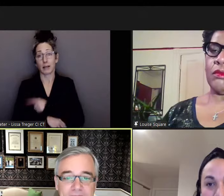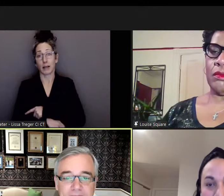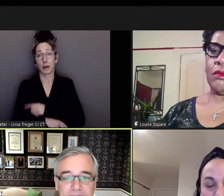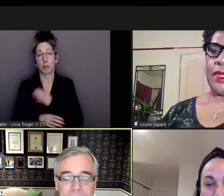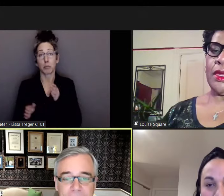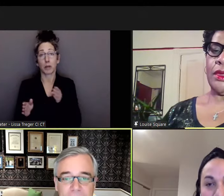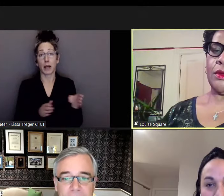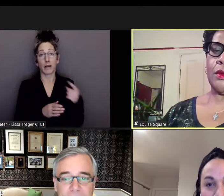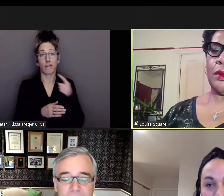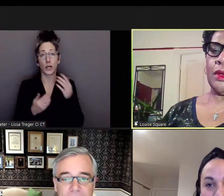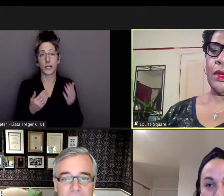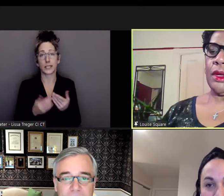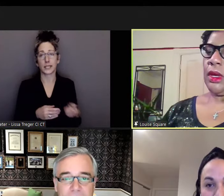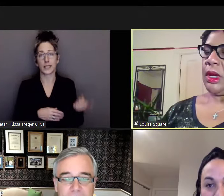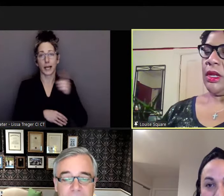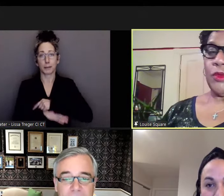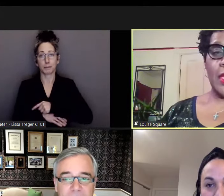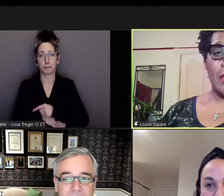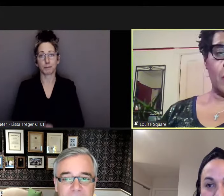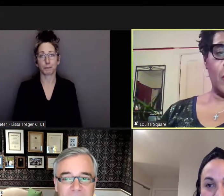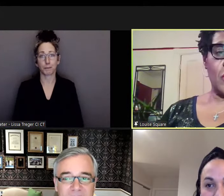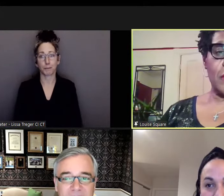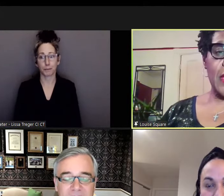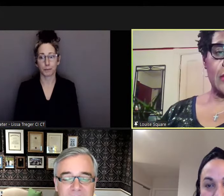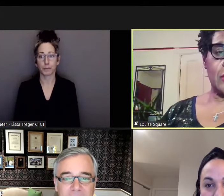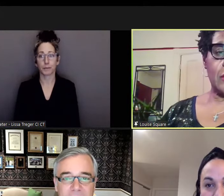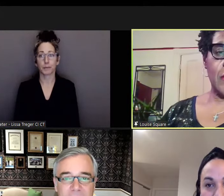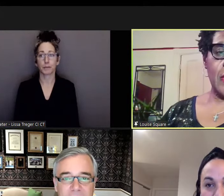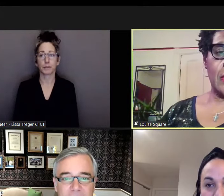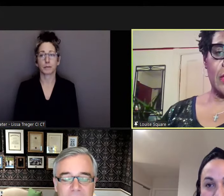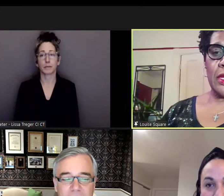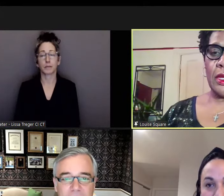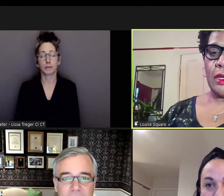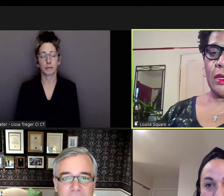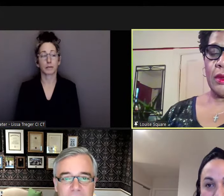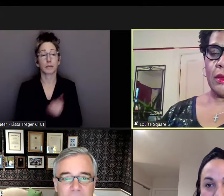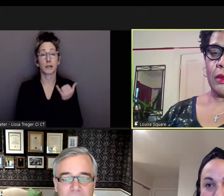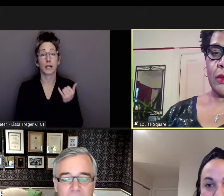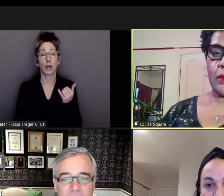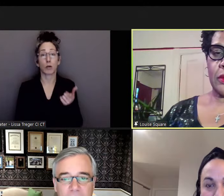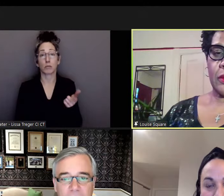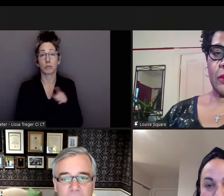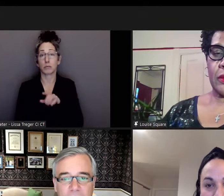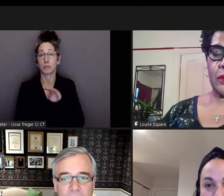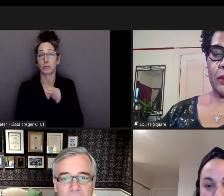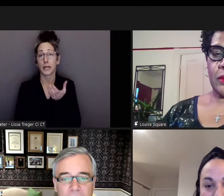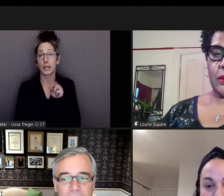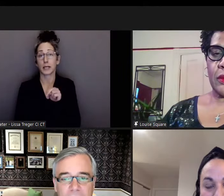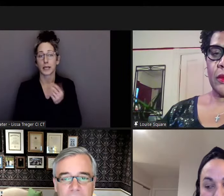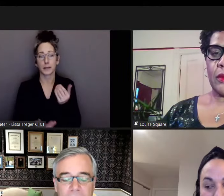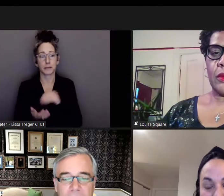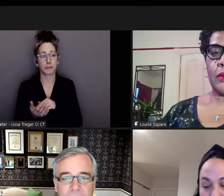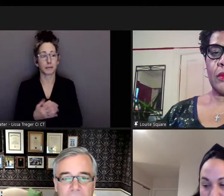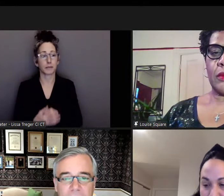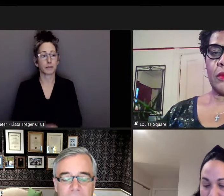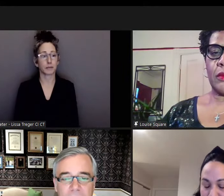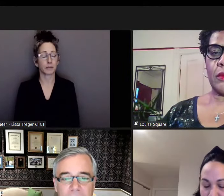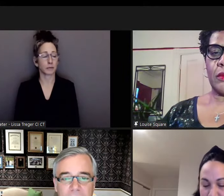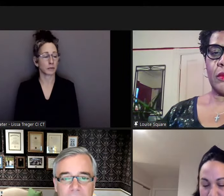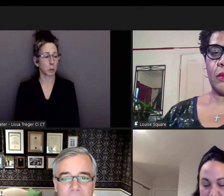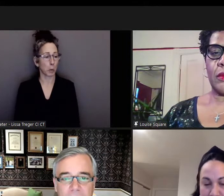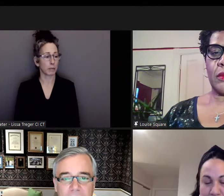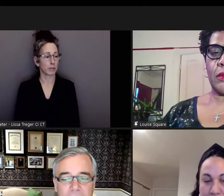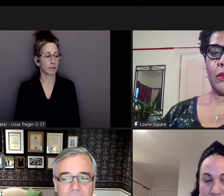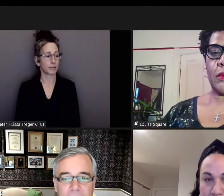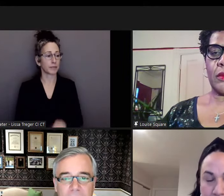Mm-hmm. Thank you. And we're going back to Megan. We had another question